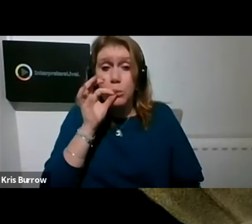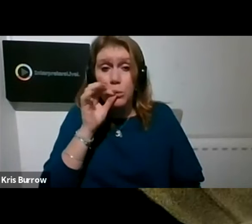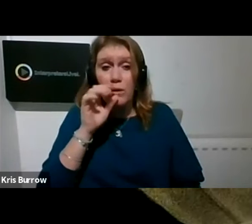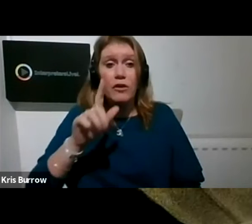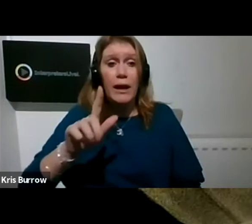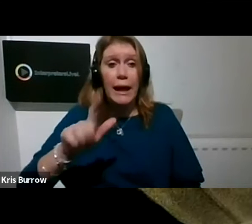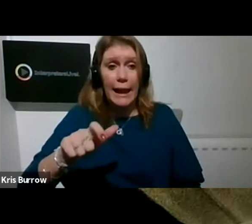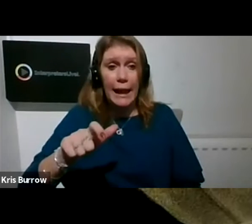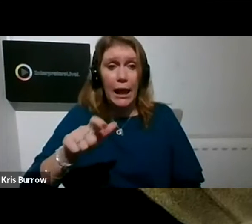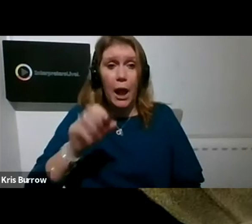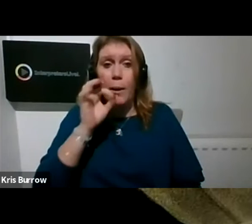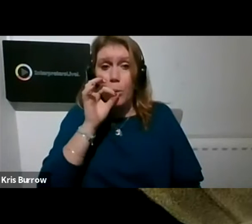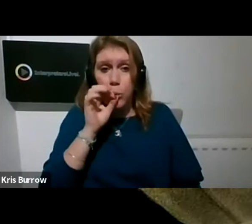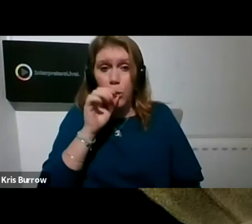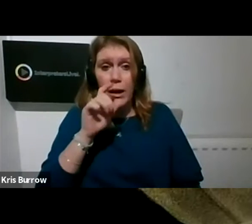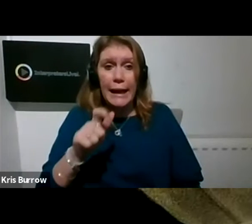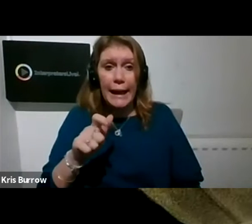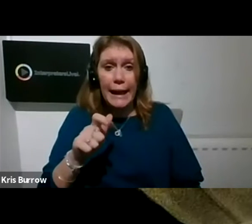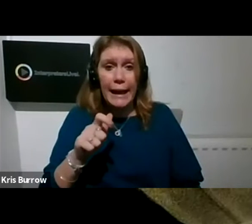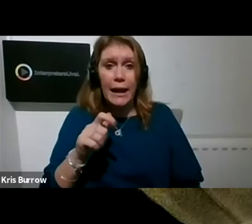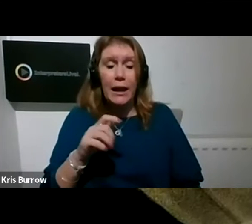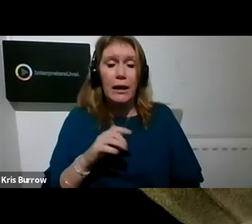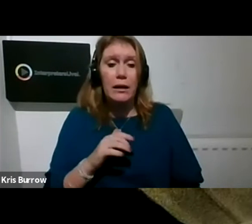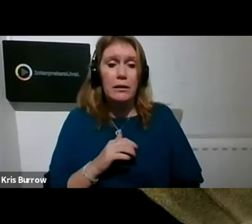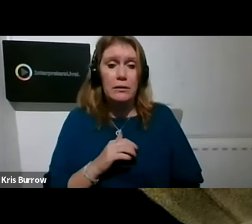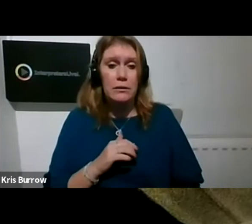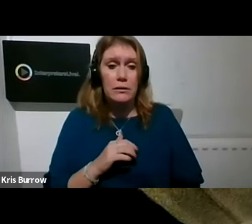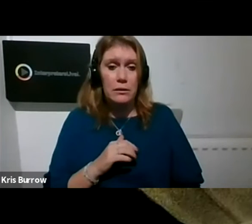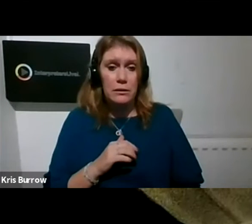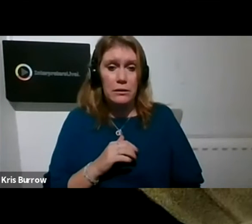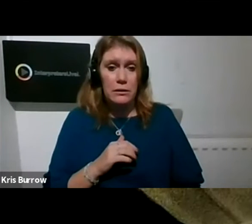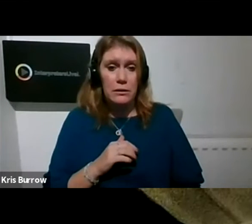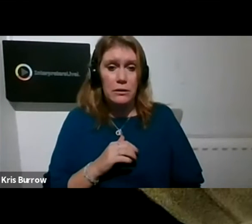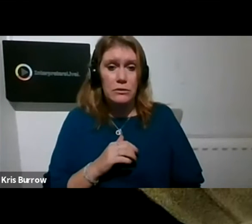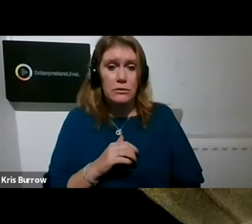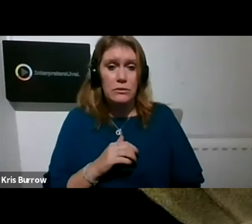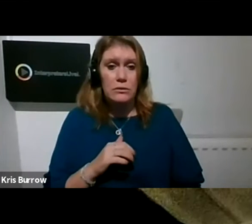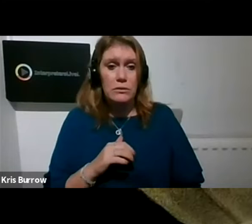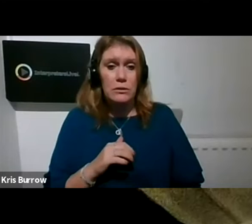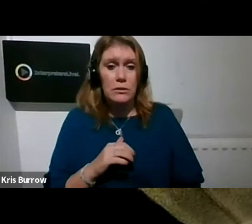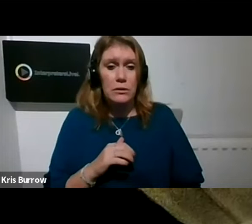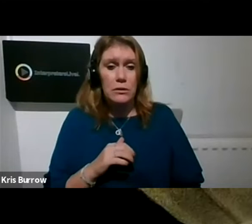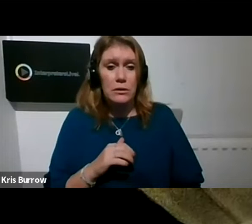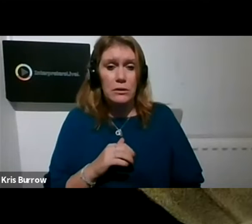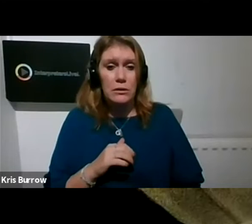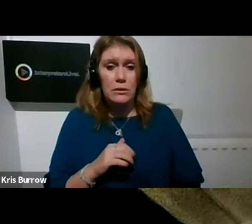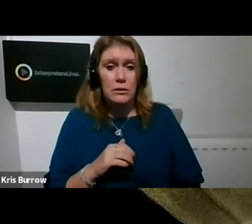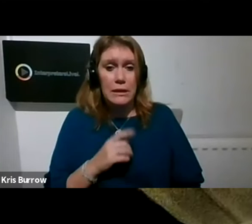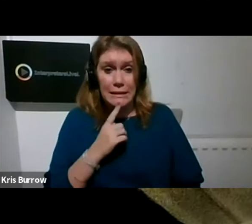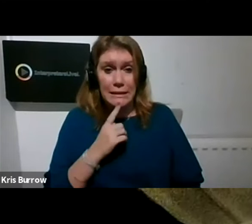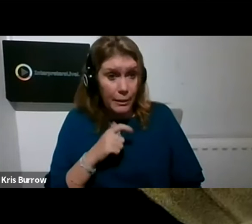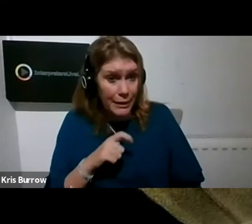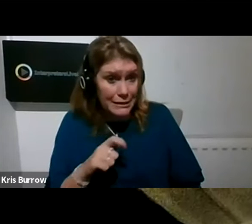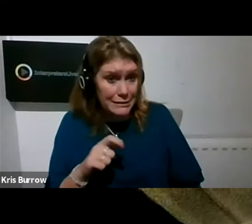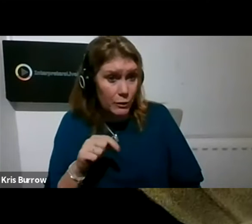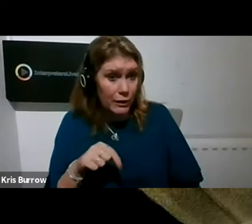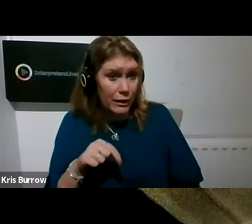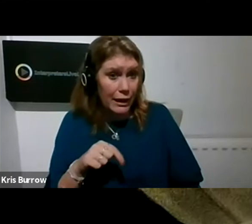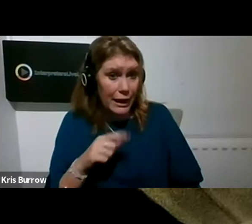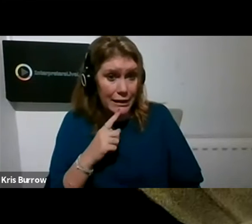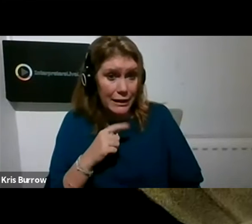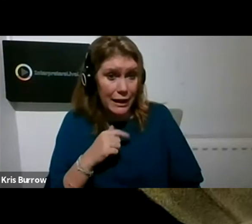I made a sampler. Am I still here? I'm still. It's like a